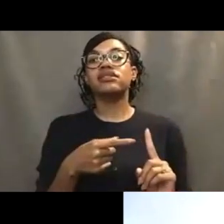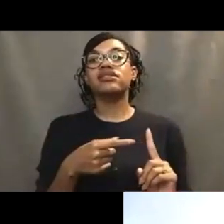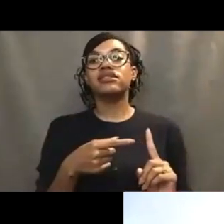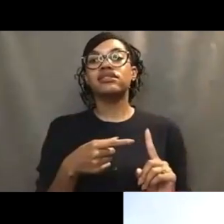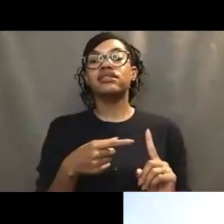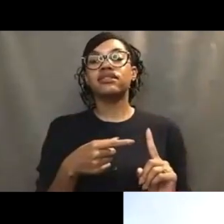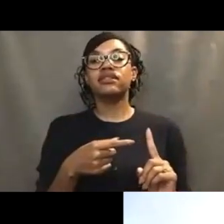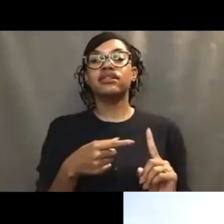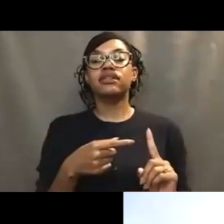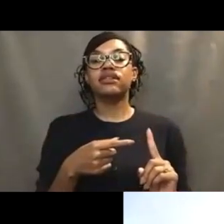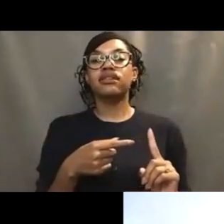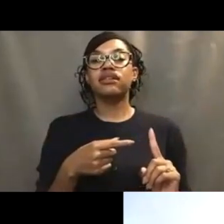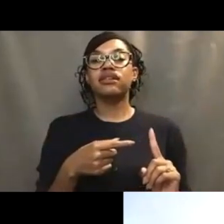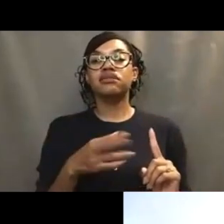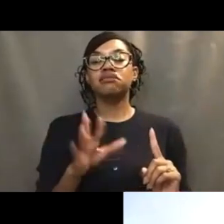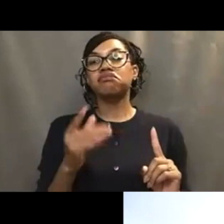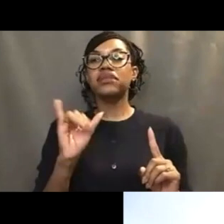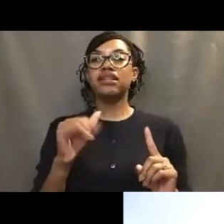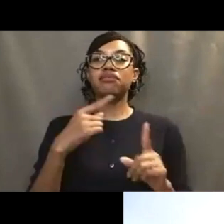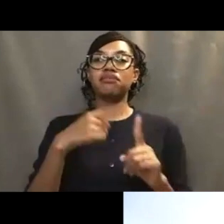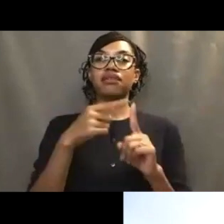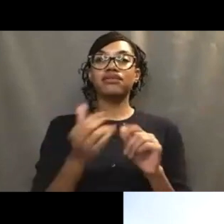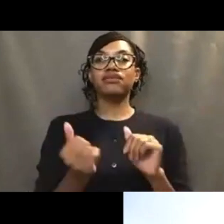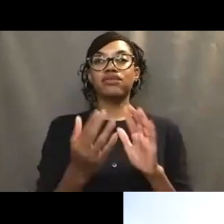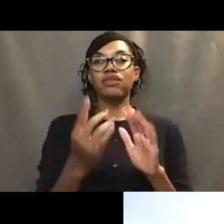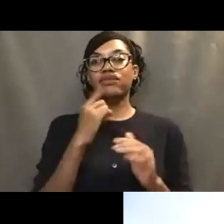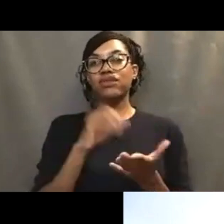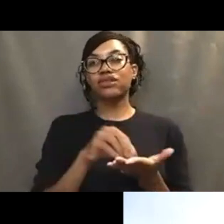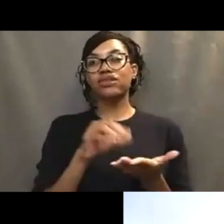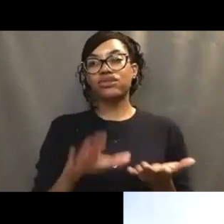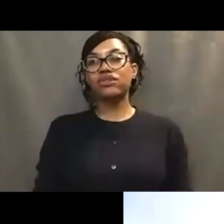is positive for our students.